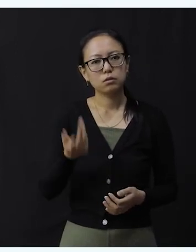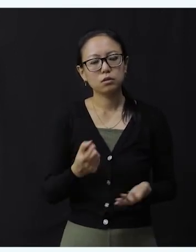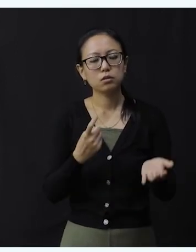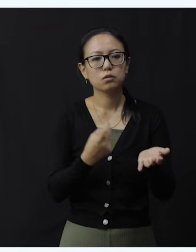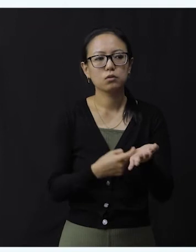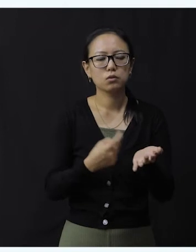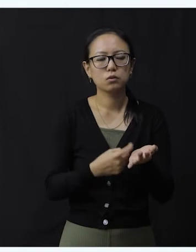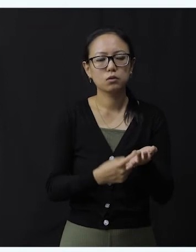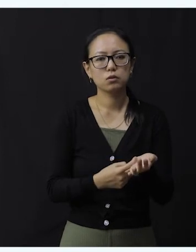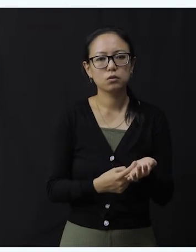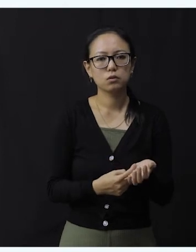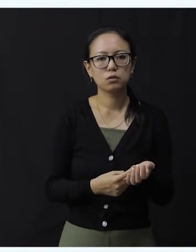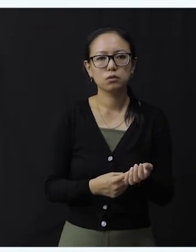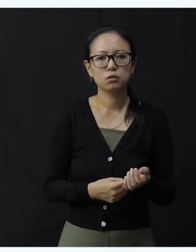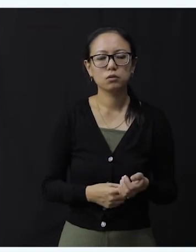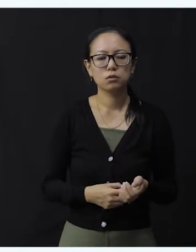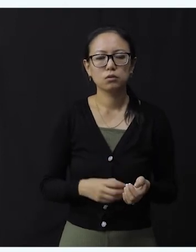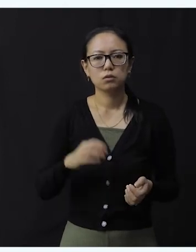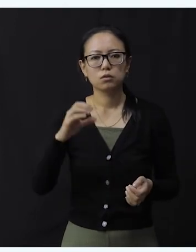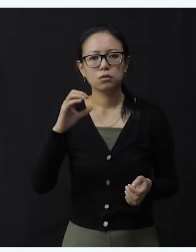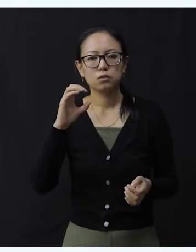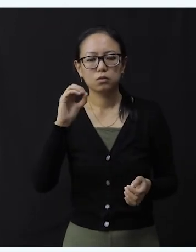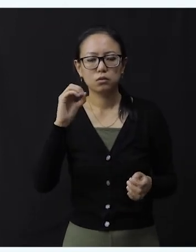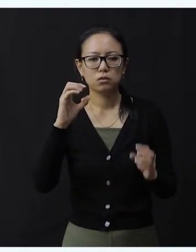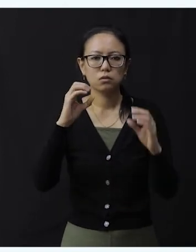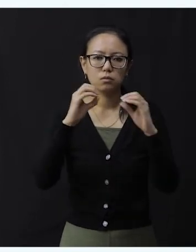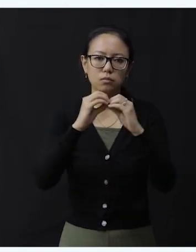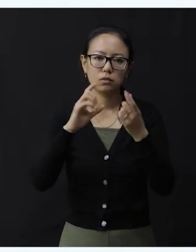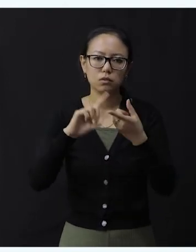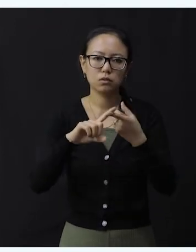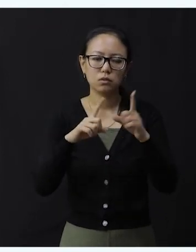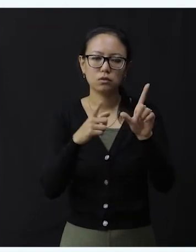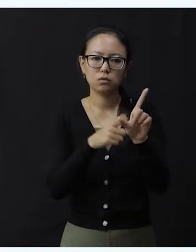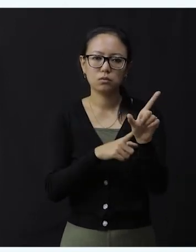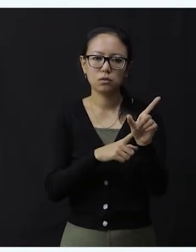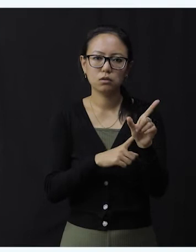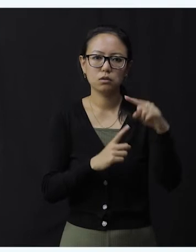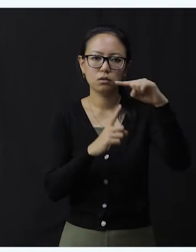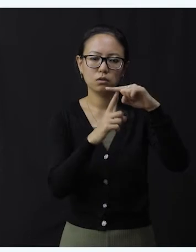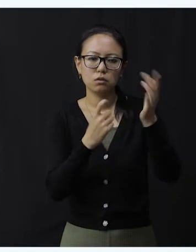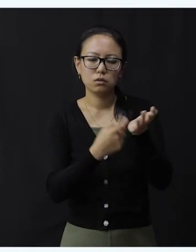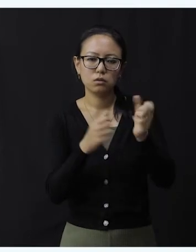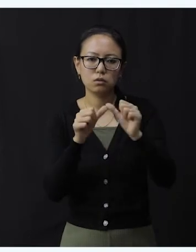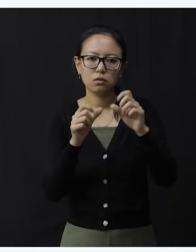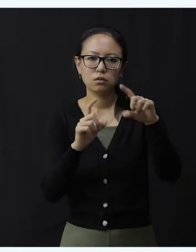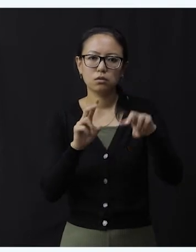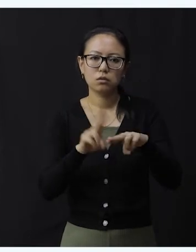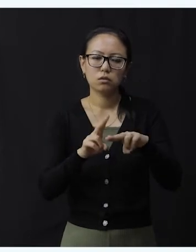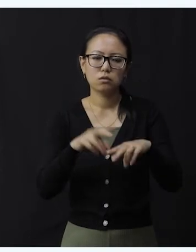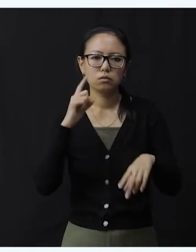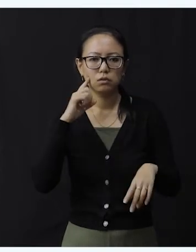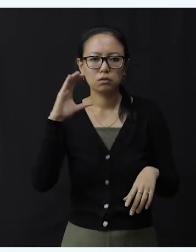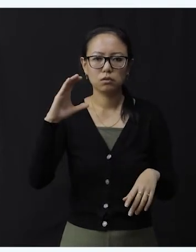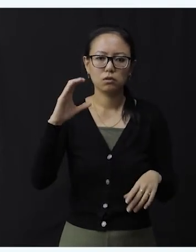is that you have to obey the traffic rules. As I have told you, red light means stop, yellow light means wait,